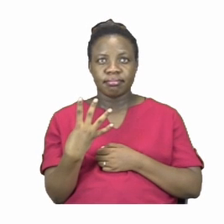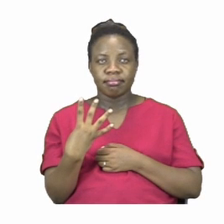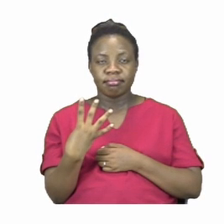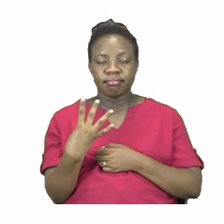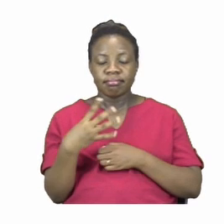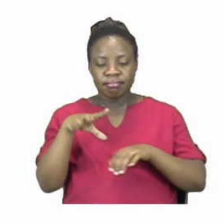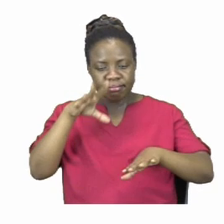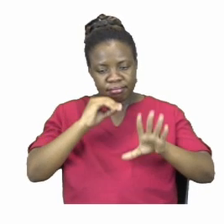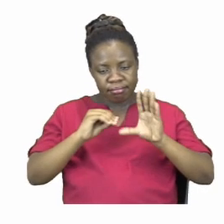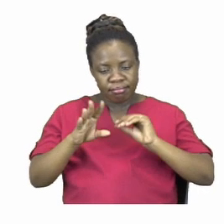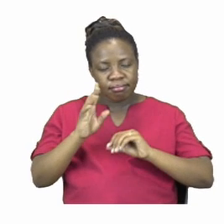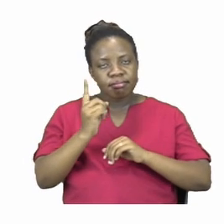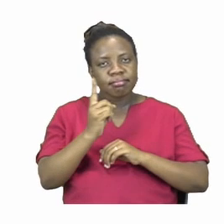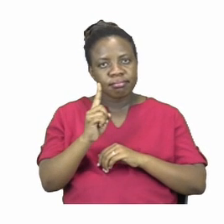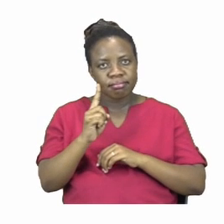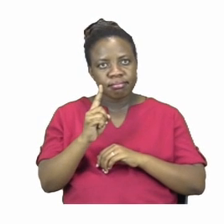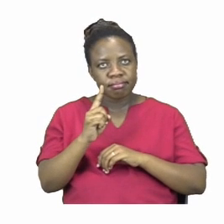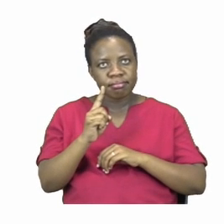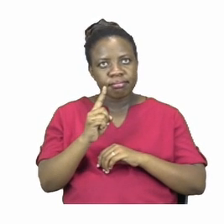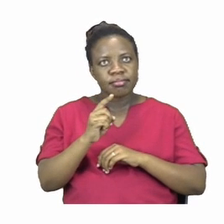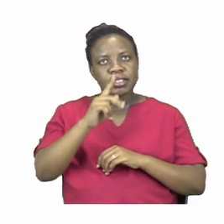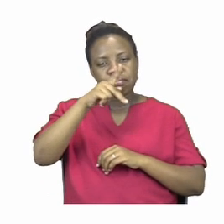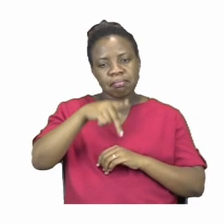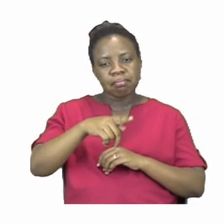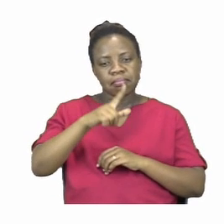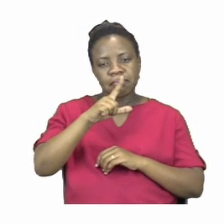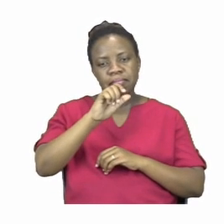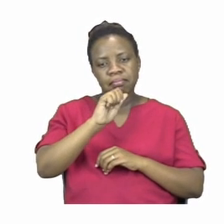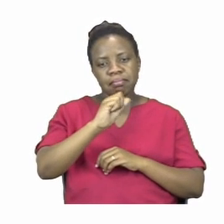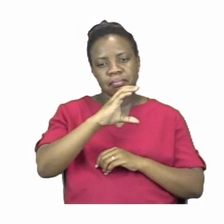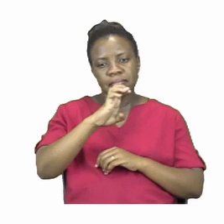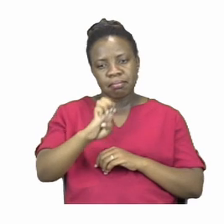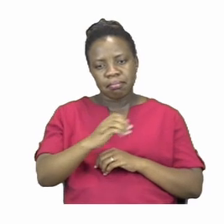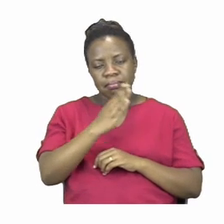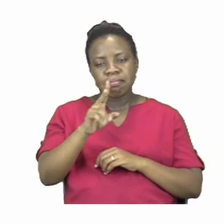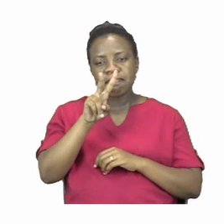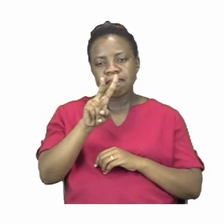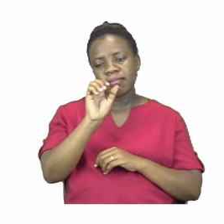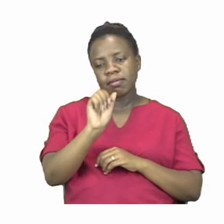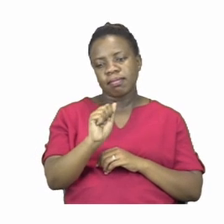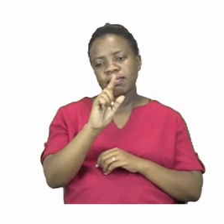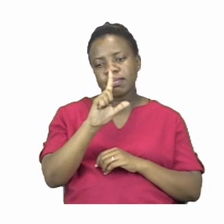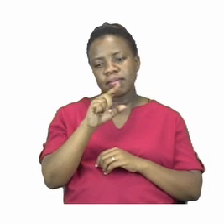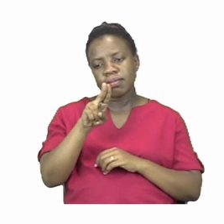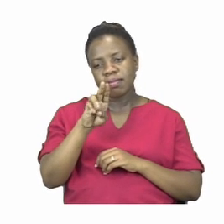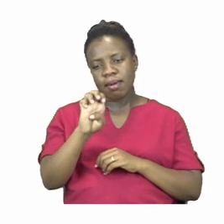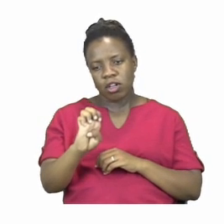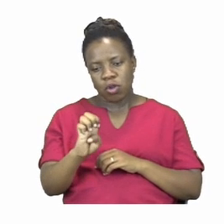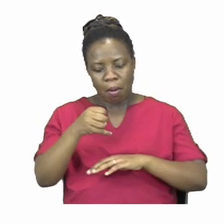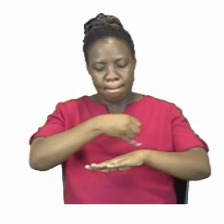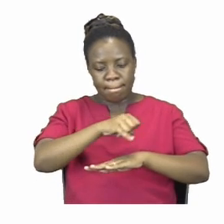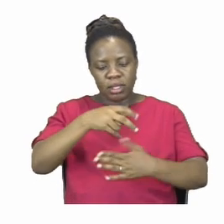place value. Today, we are going to be coloring the beads and we are going to be using the abacus to give